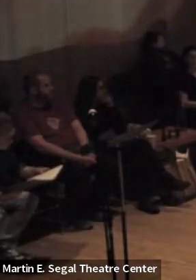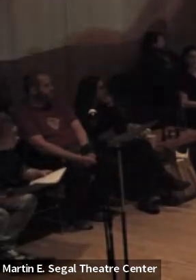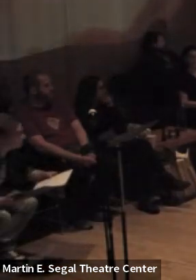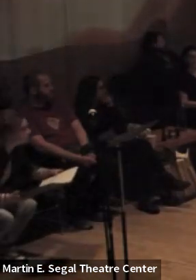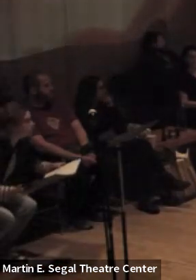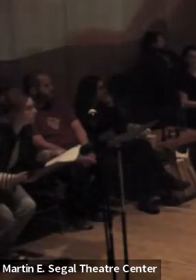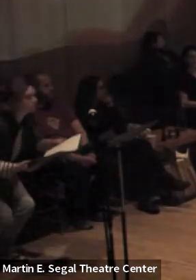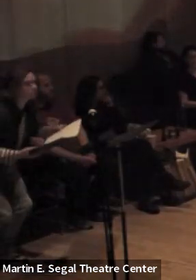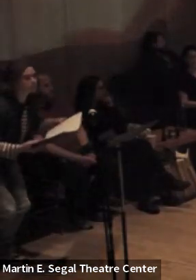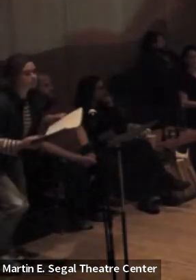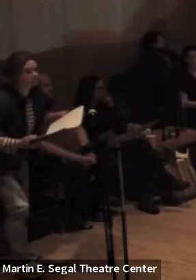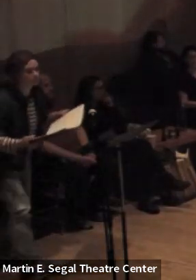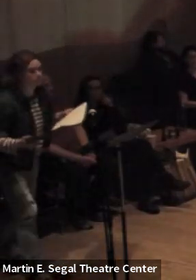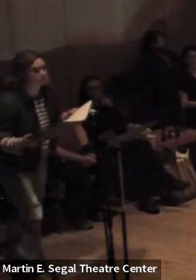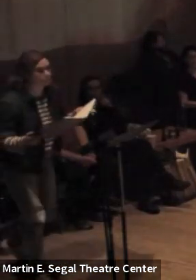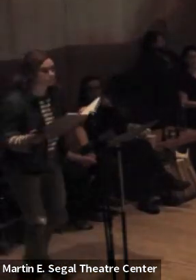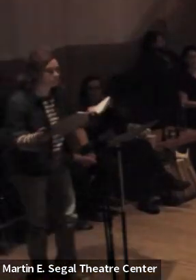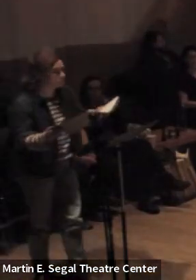each